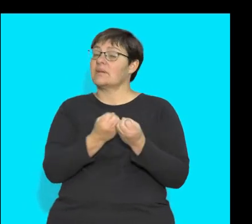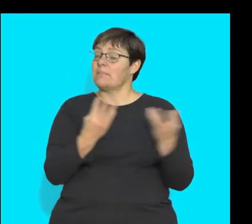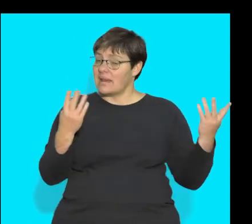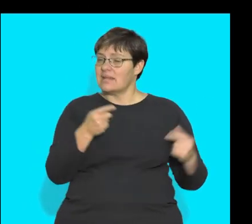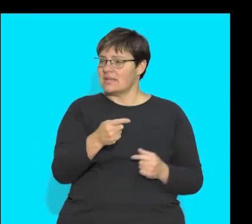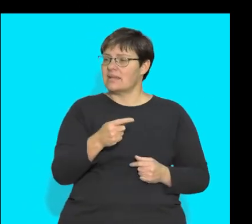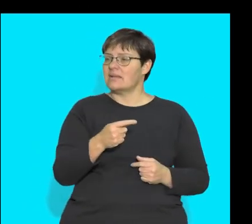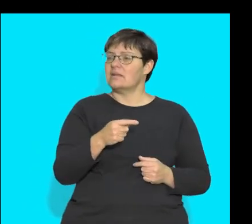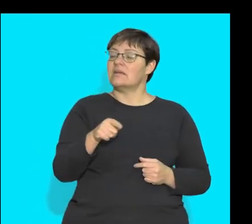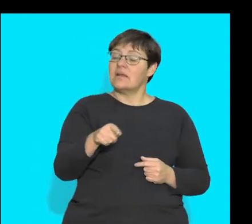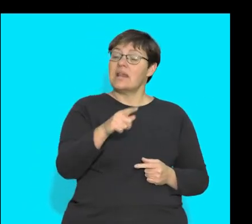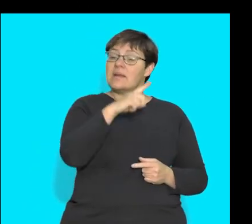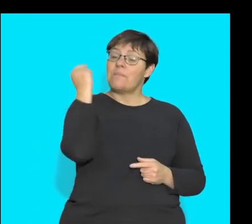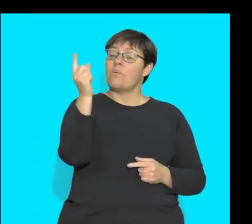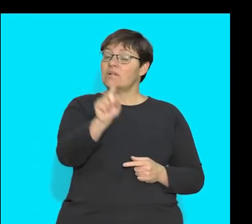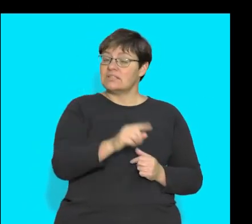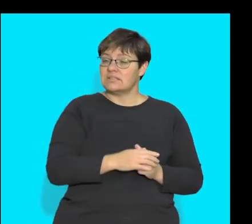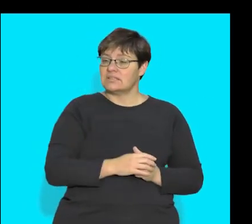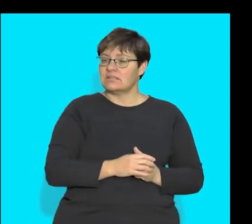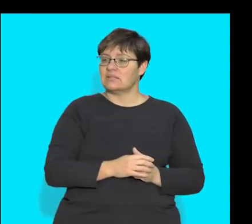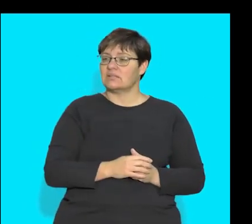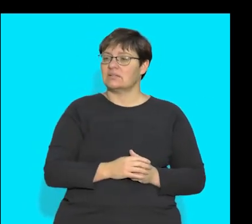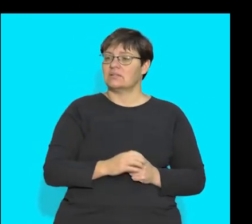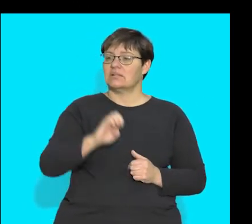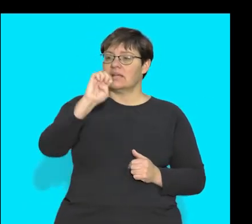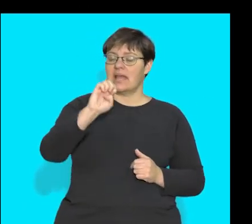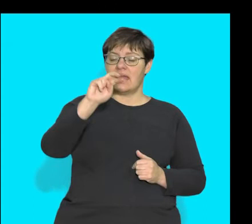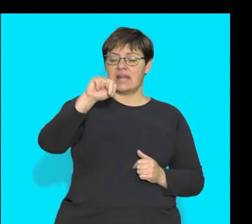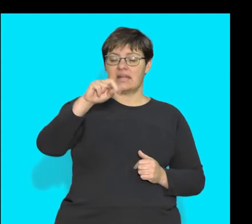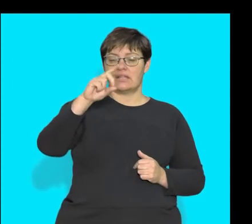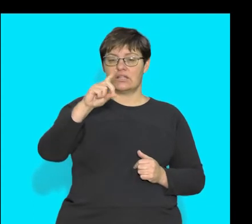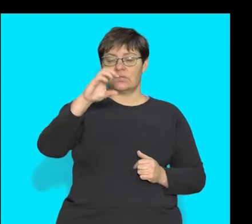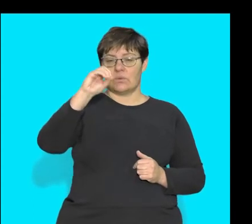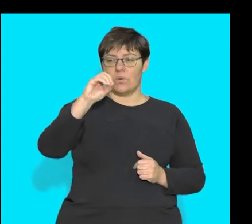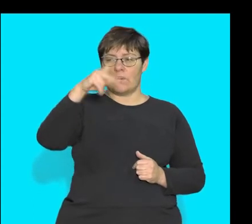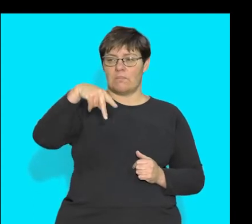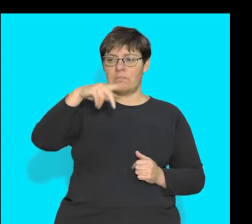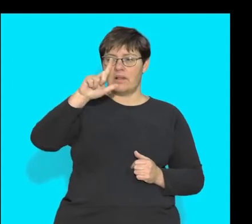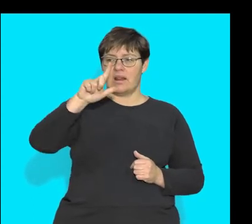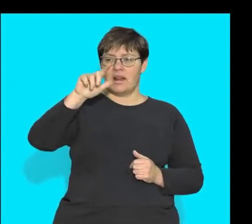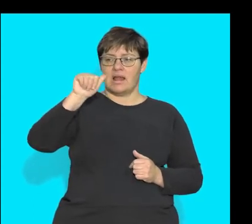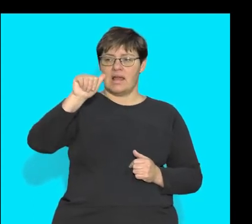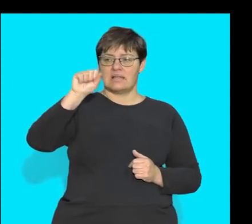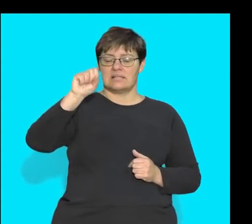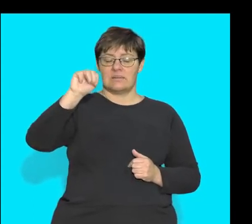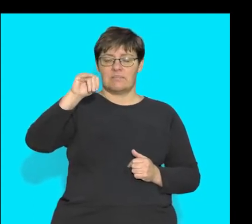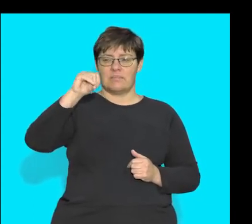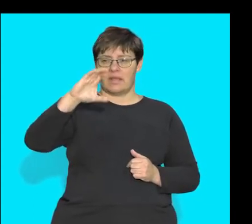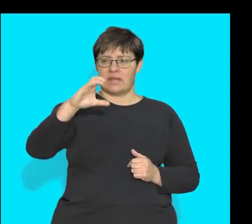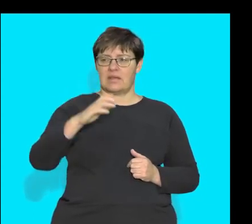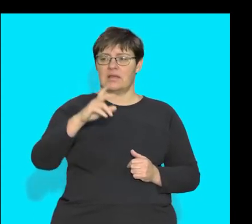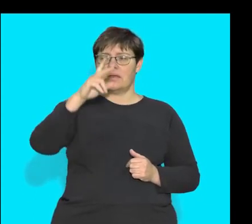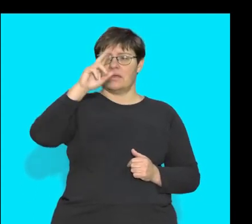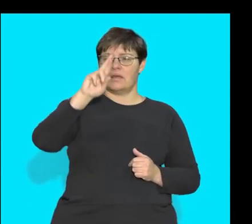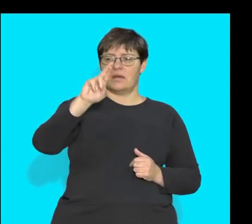that is called, okay, this transport is called my endoplasmic reticulum. And I usually can abbreviate